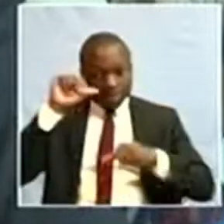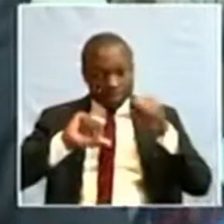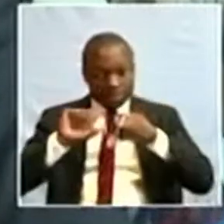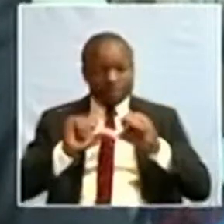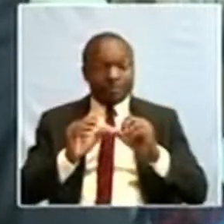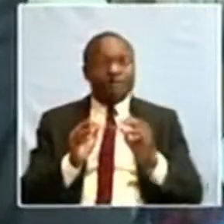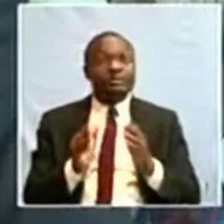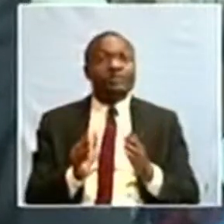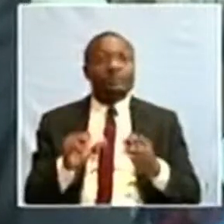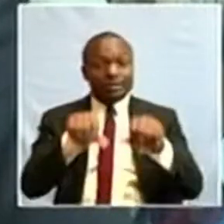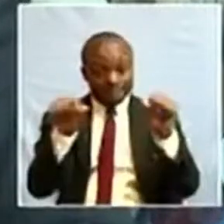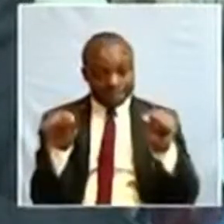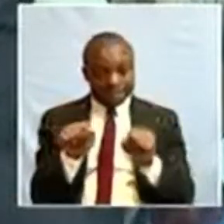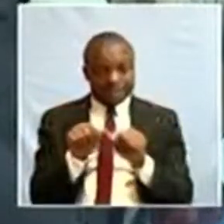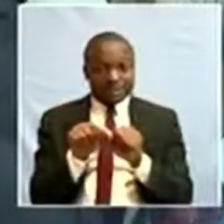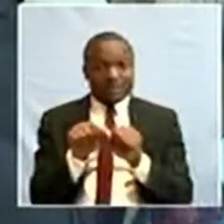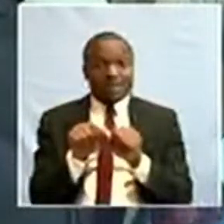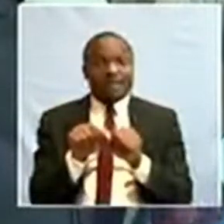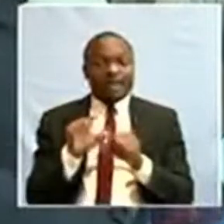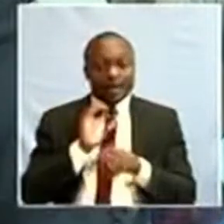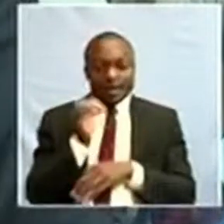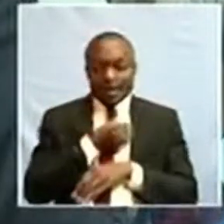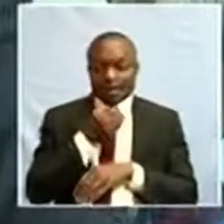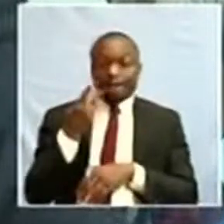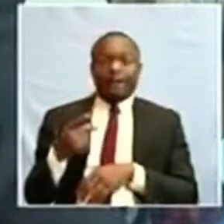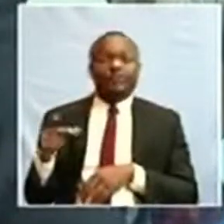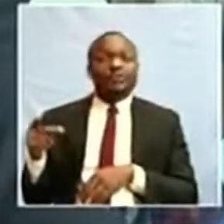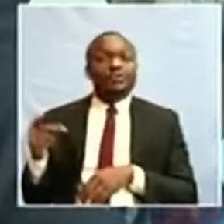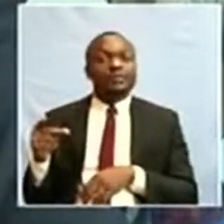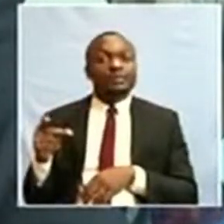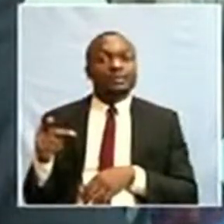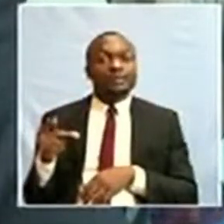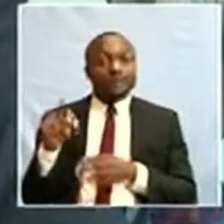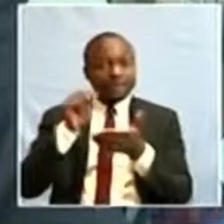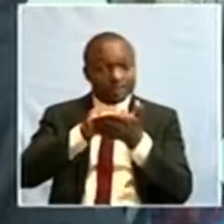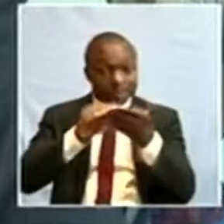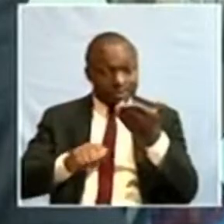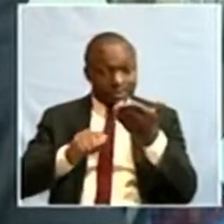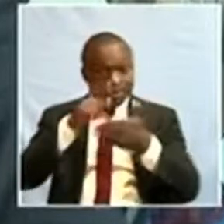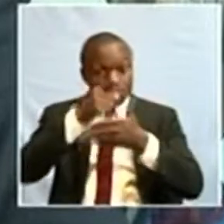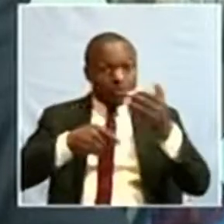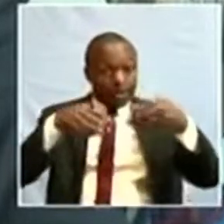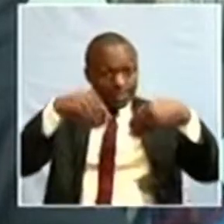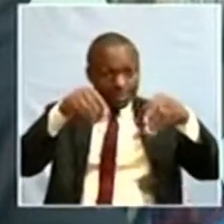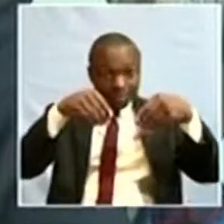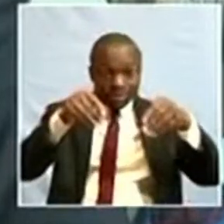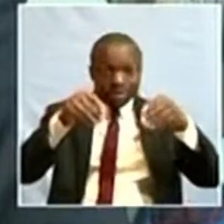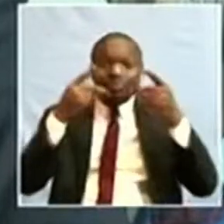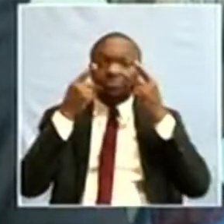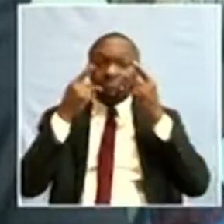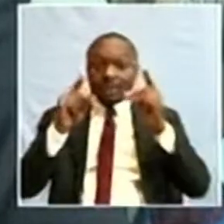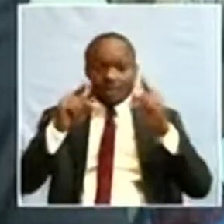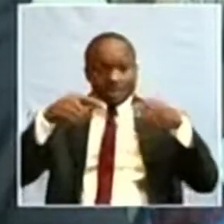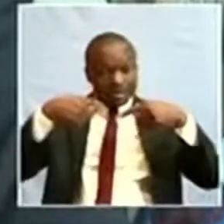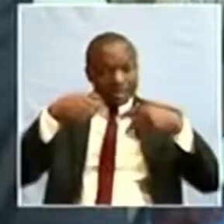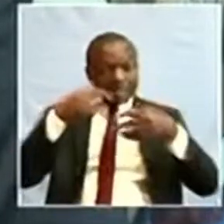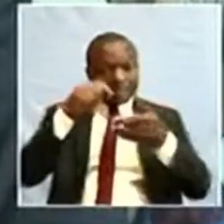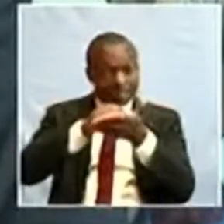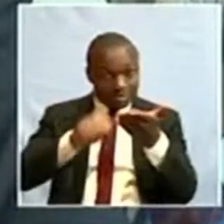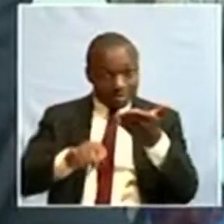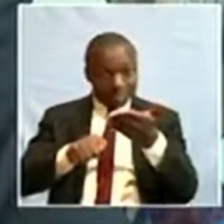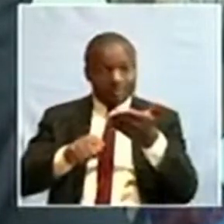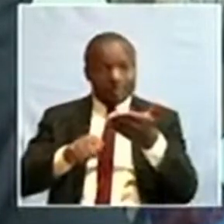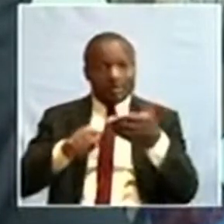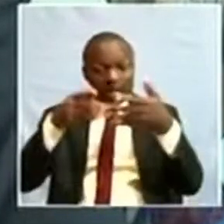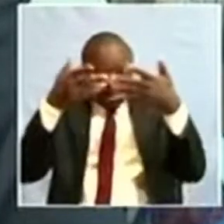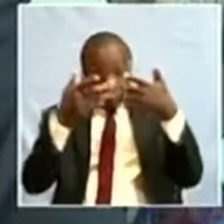product? So our product as Office of the Auditor General is basically trust. That's what we sell to the public, trust. Because immediately